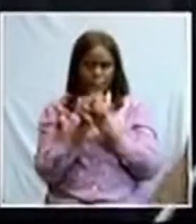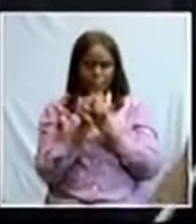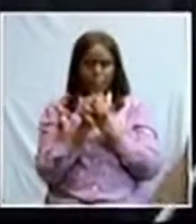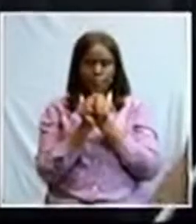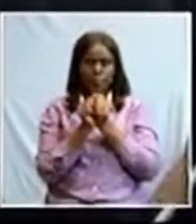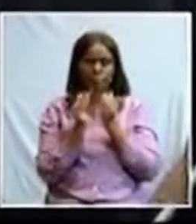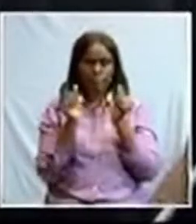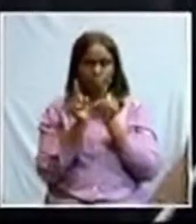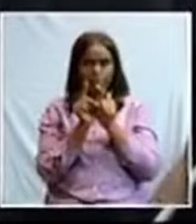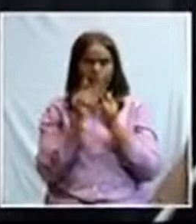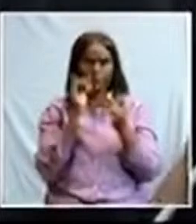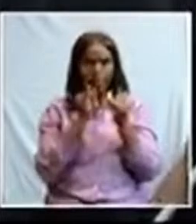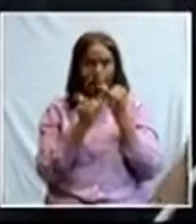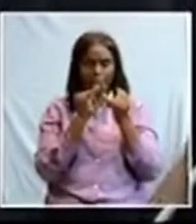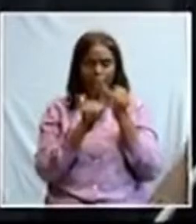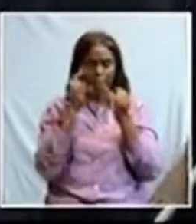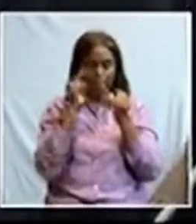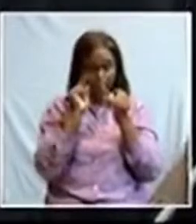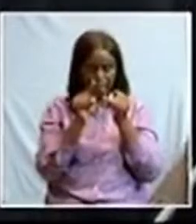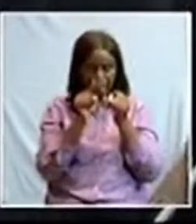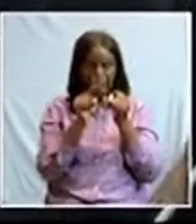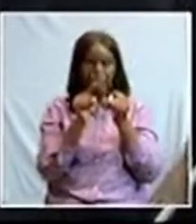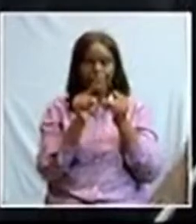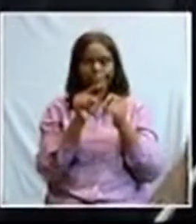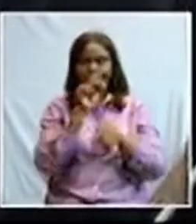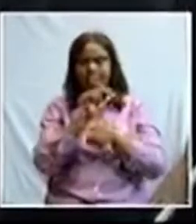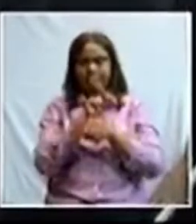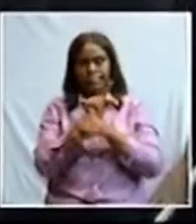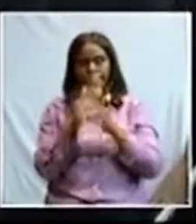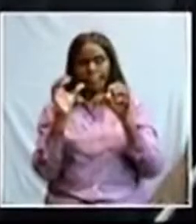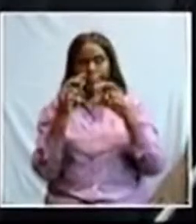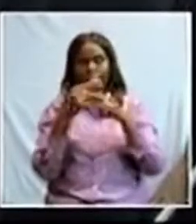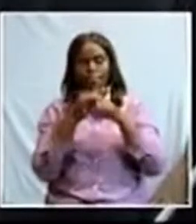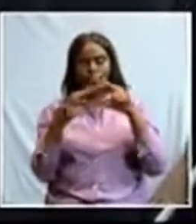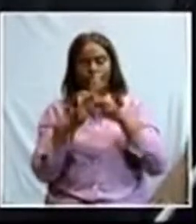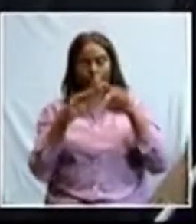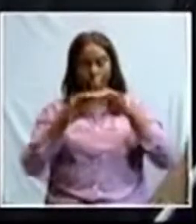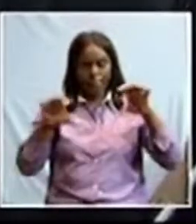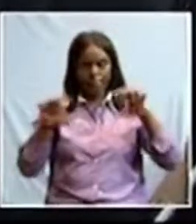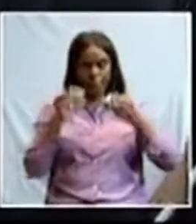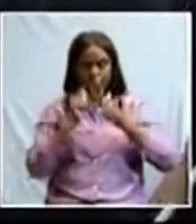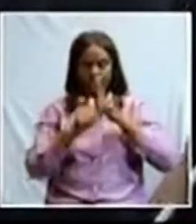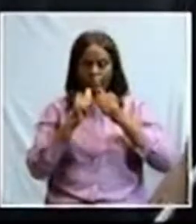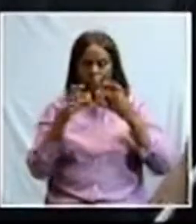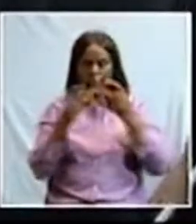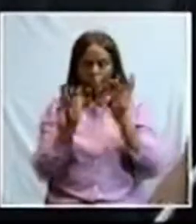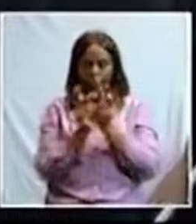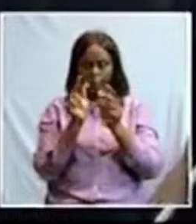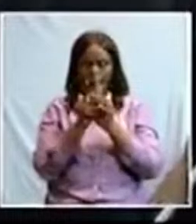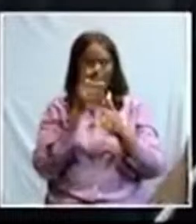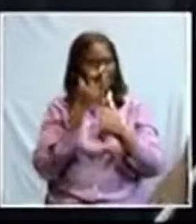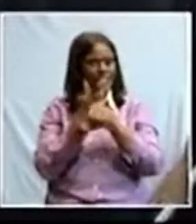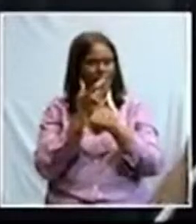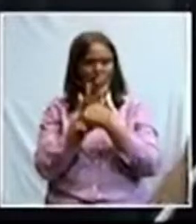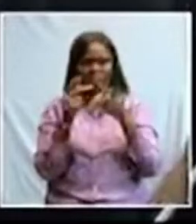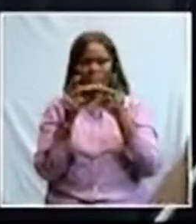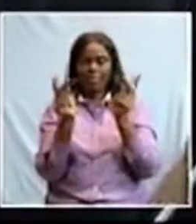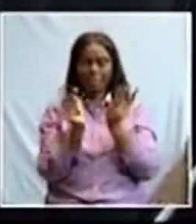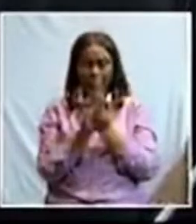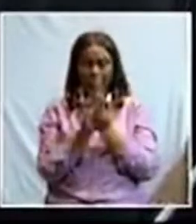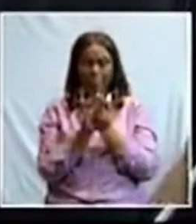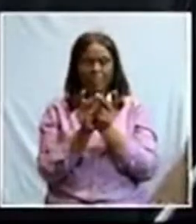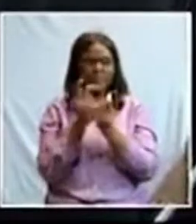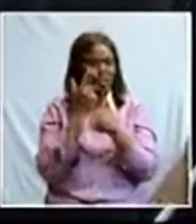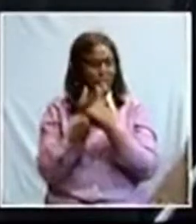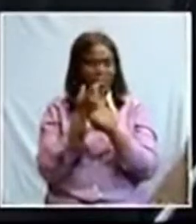the finalization of this particular classroom block, which is located in a hard to